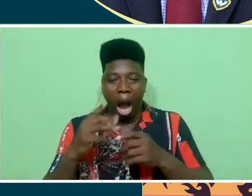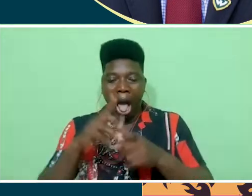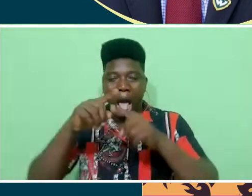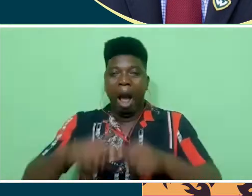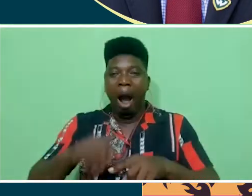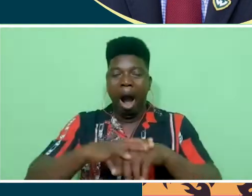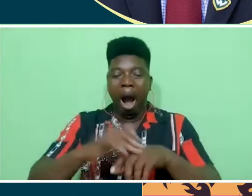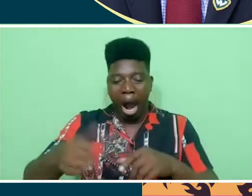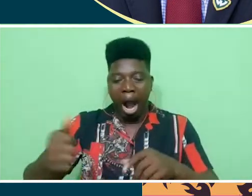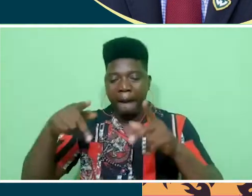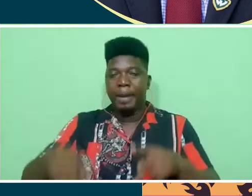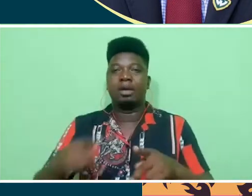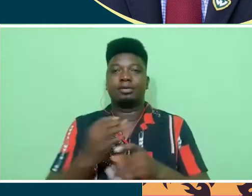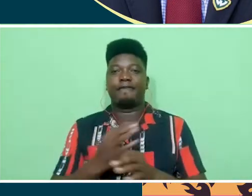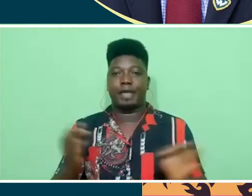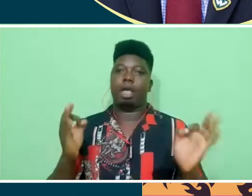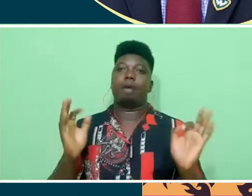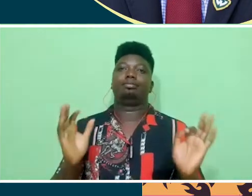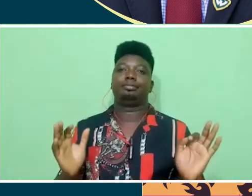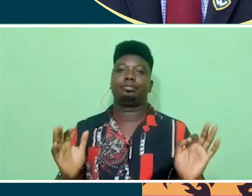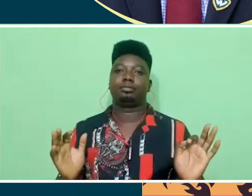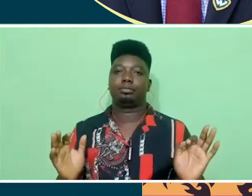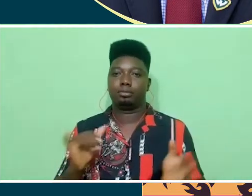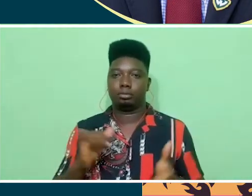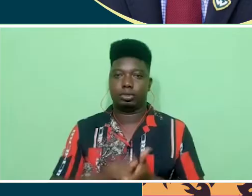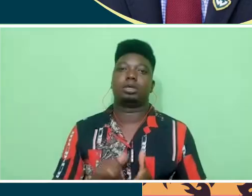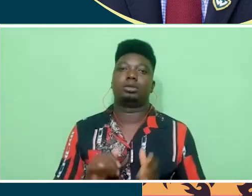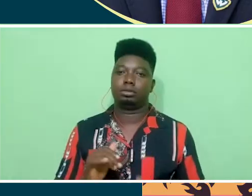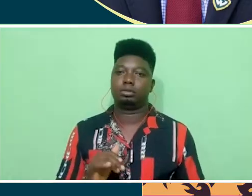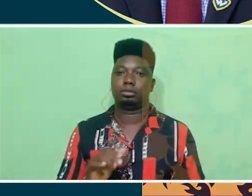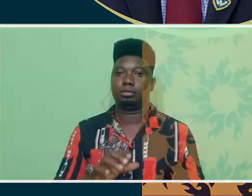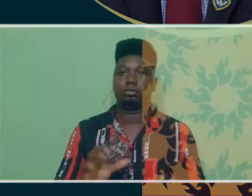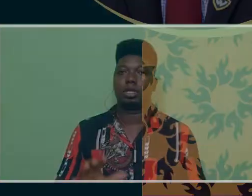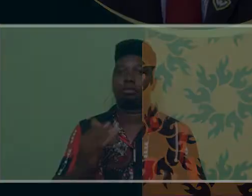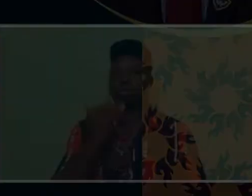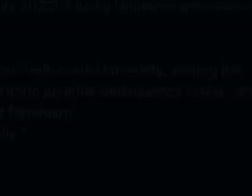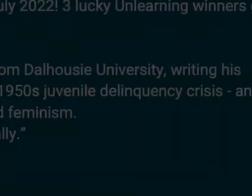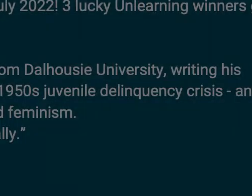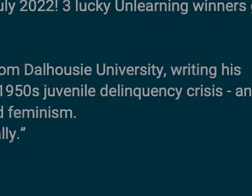basically, that's what I would say. Yeah. Thank you. Wow, wow, wow.